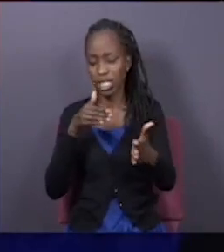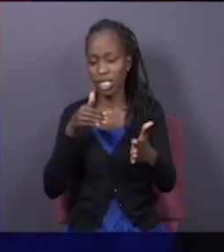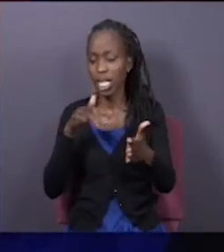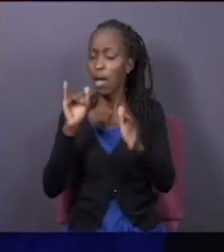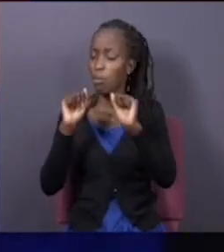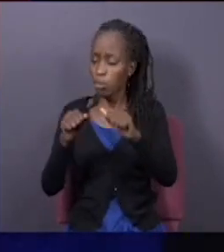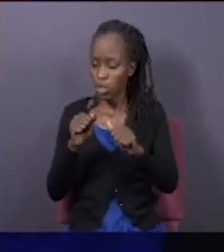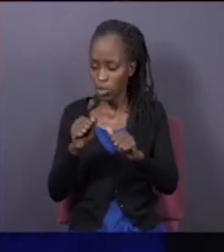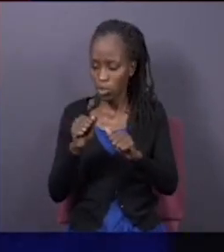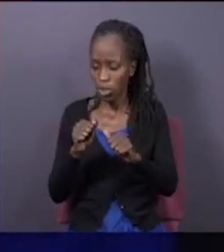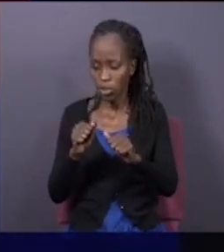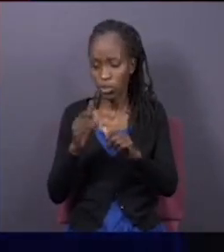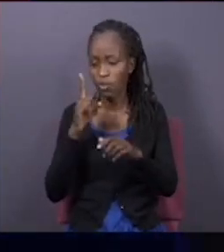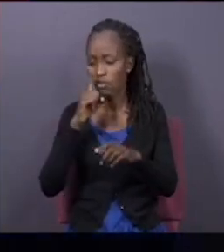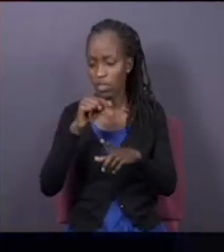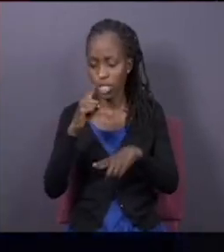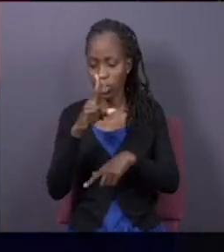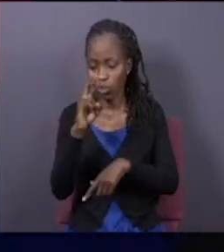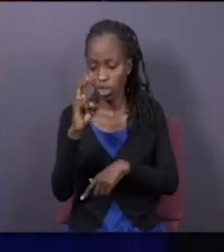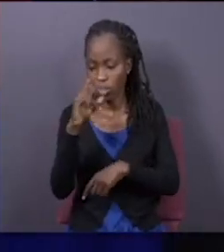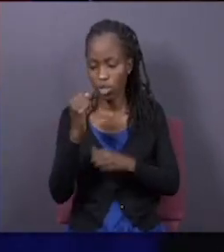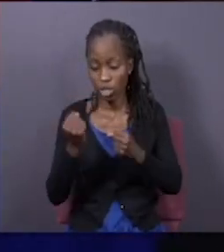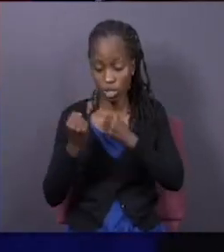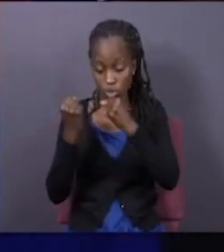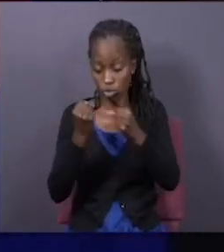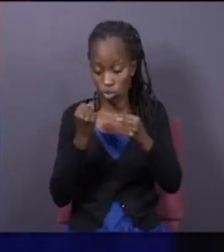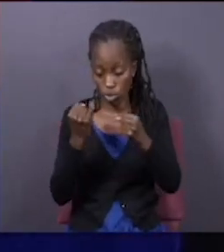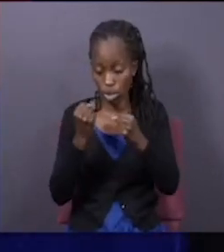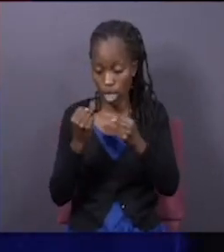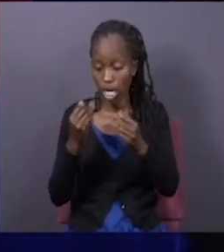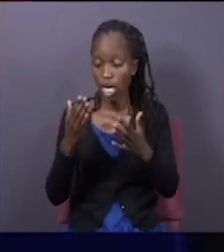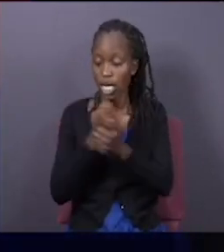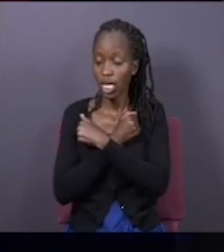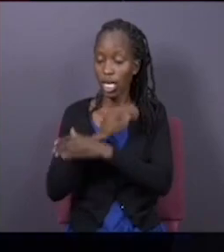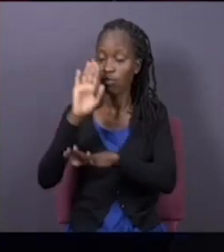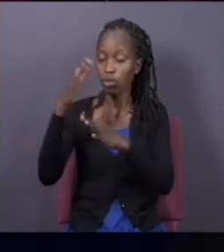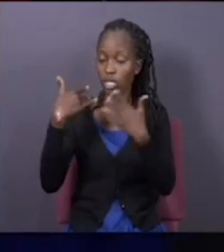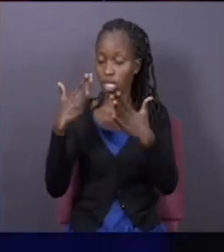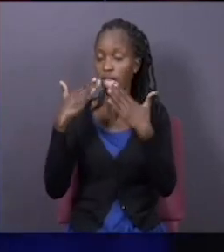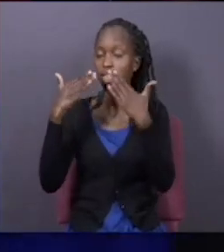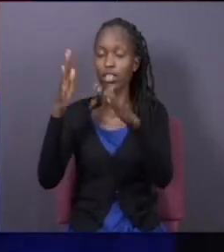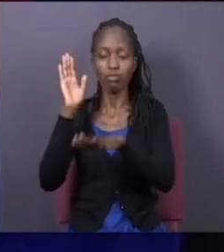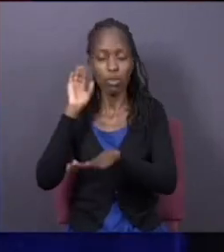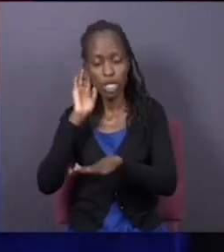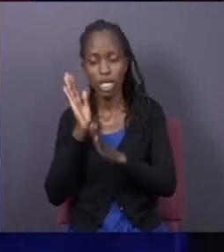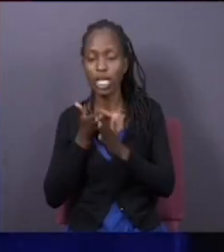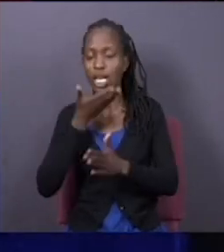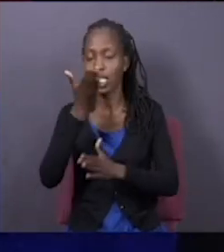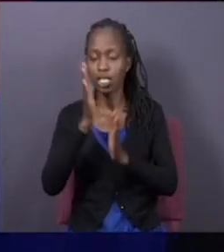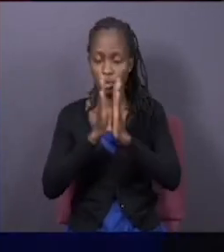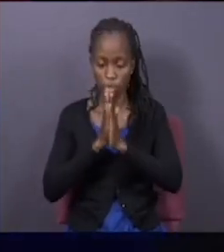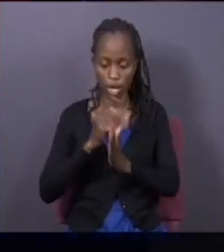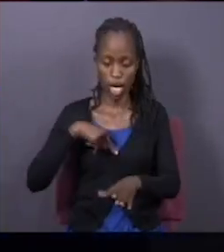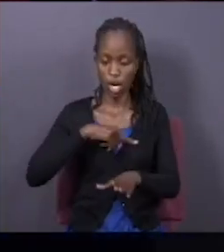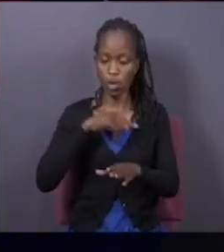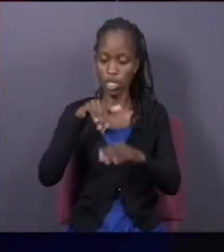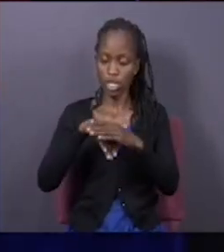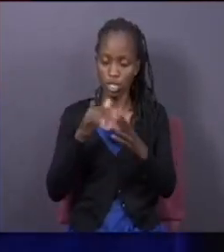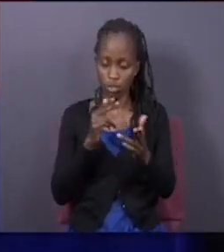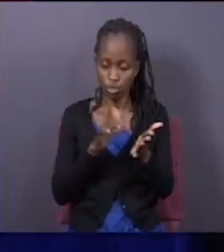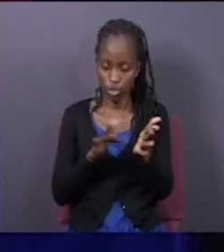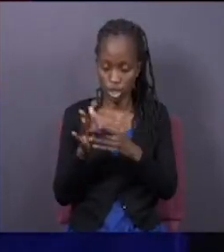strong in Your loving arms. Thank You, Father, for hearing and answering our prayers. In Jesus'